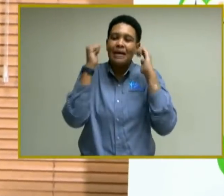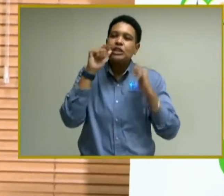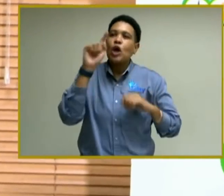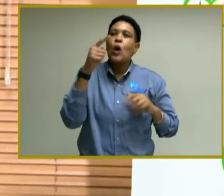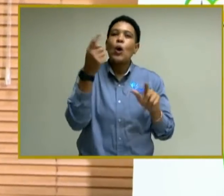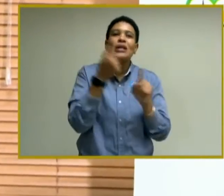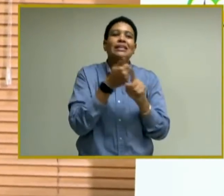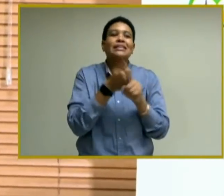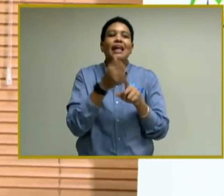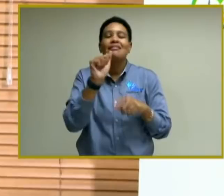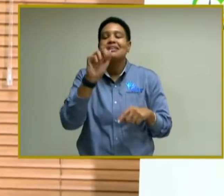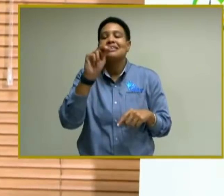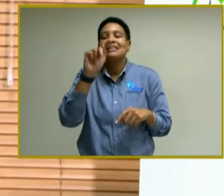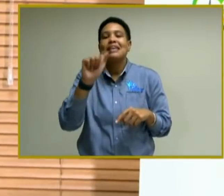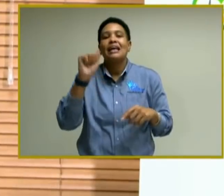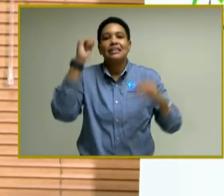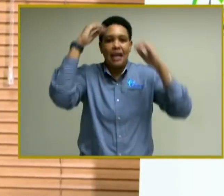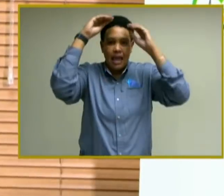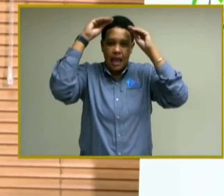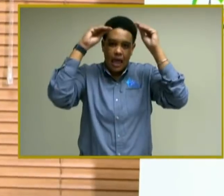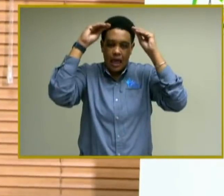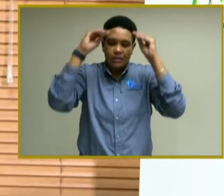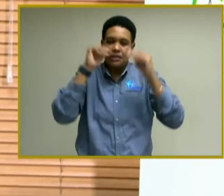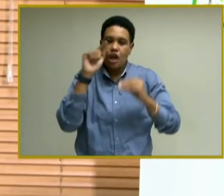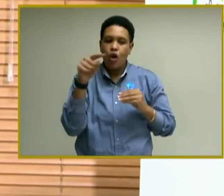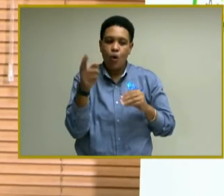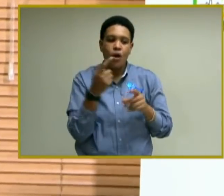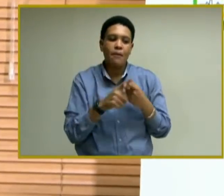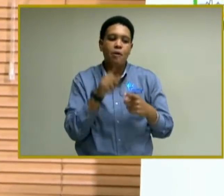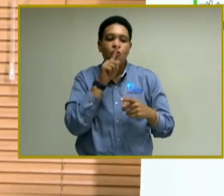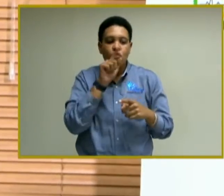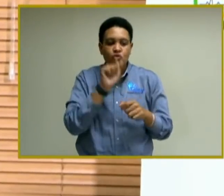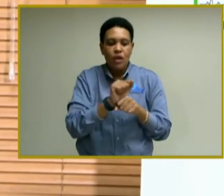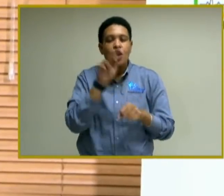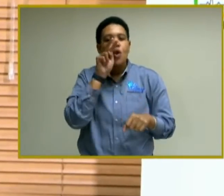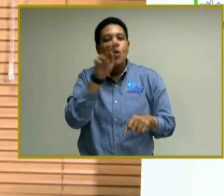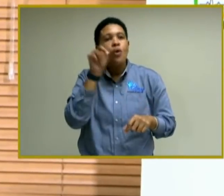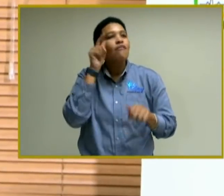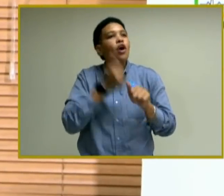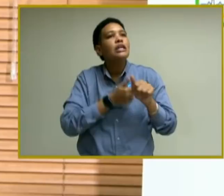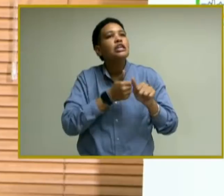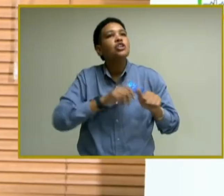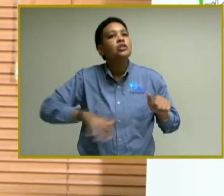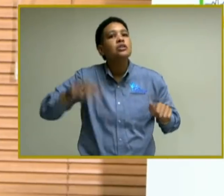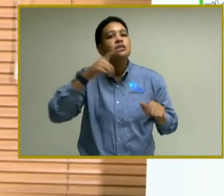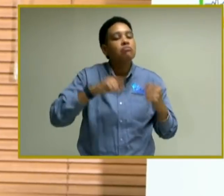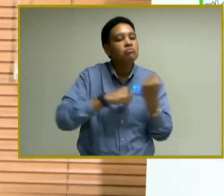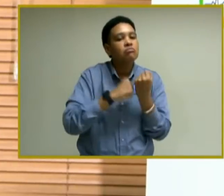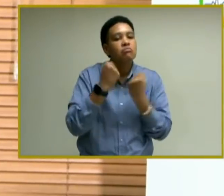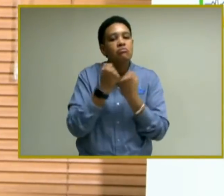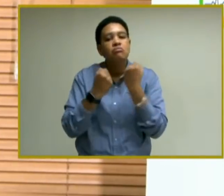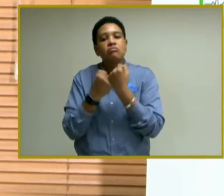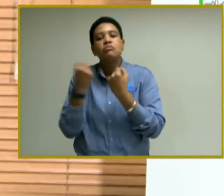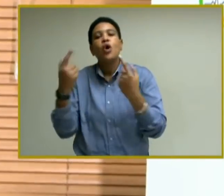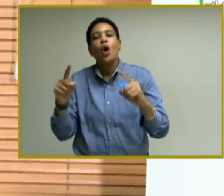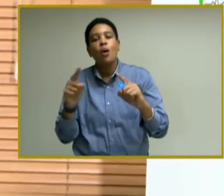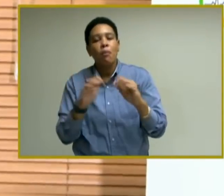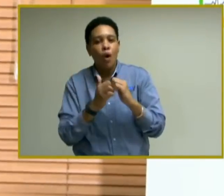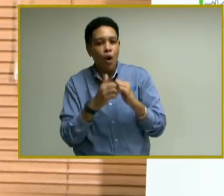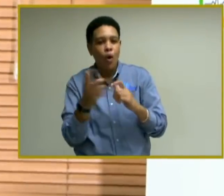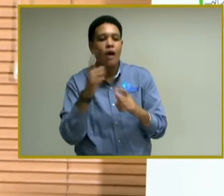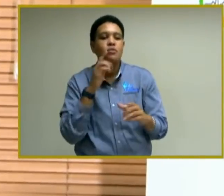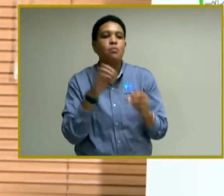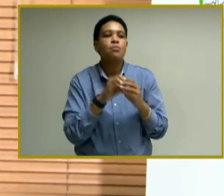a Santa hat, and really looking out for each other and having more intimate